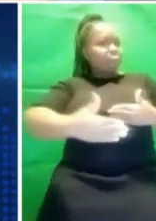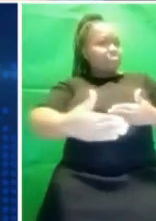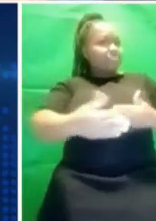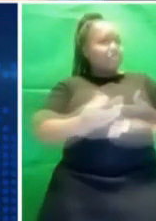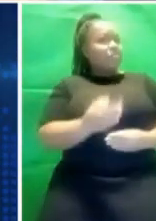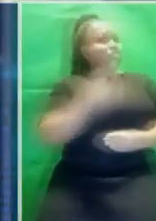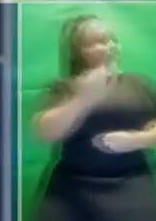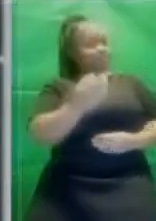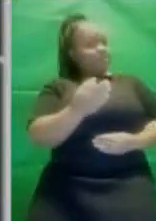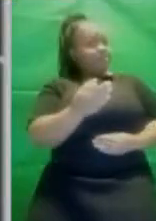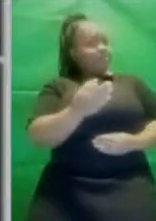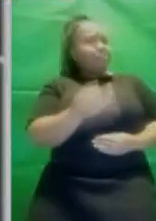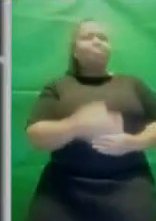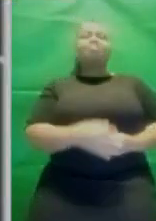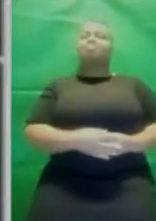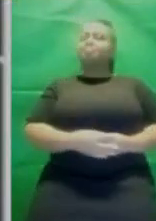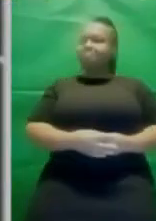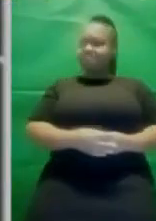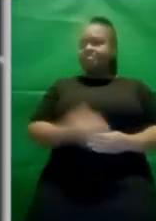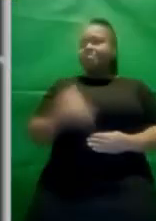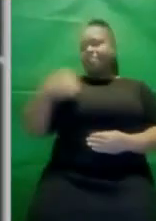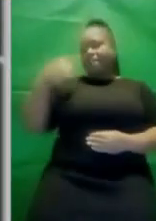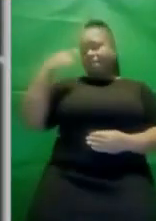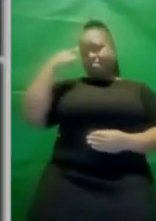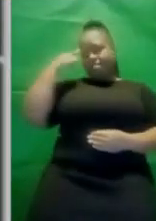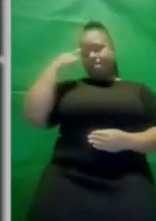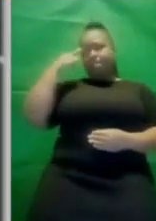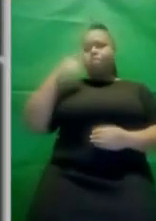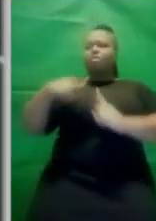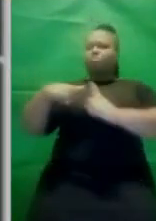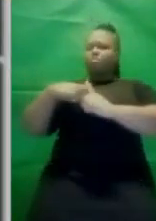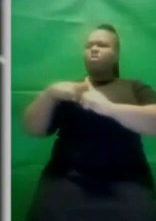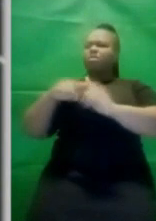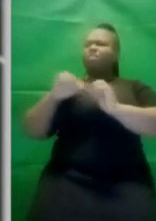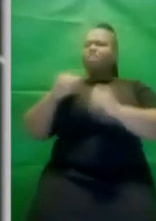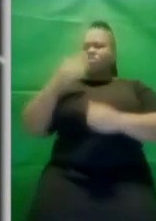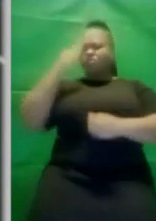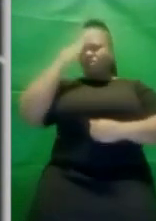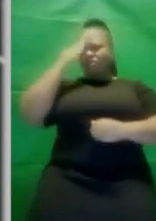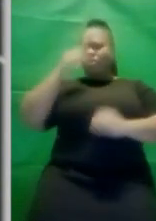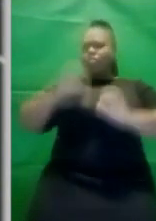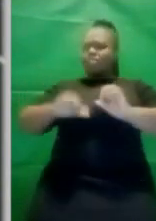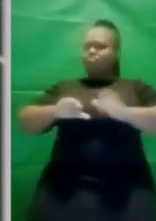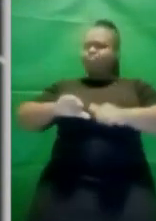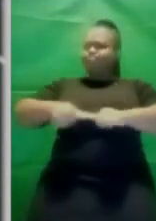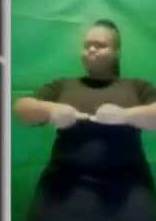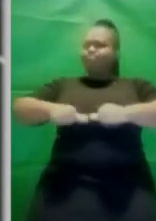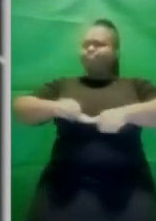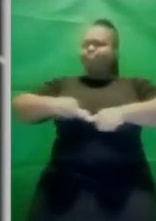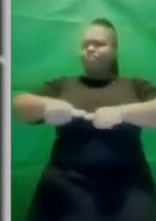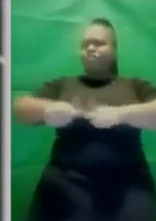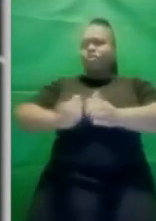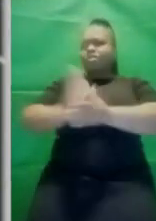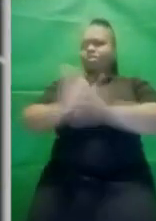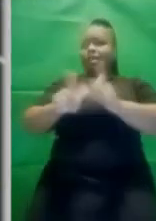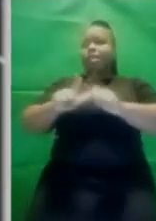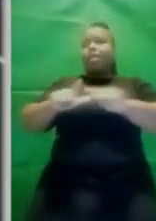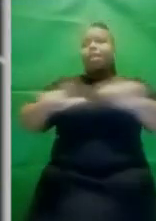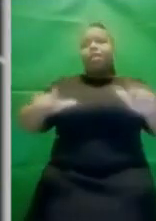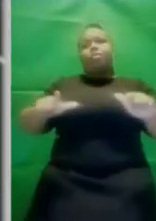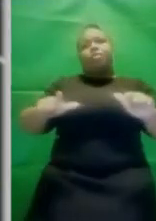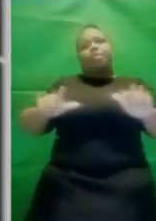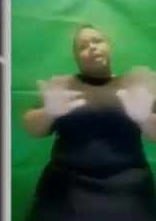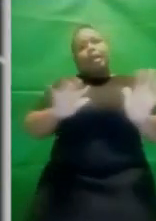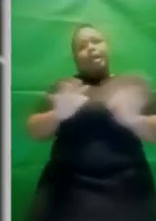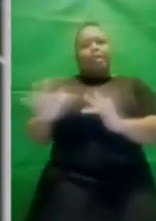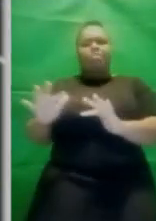I think we need to be pragmatic about the rollout of sign language. It's going to take a number